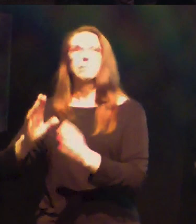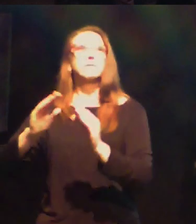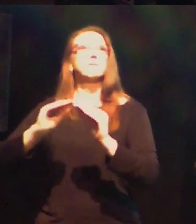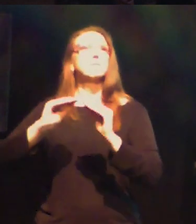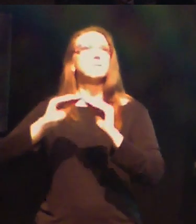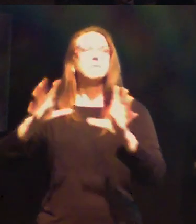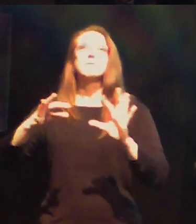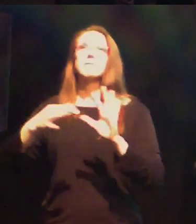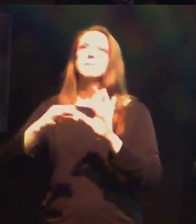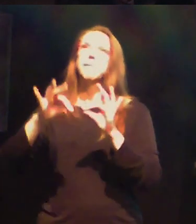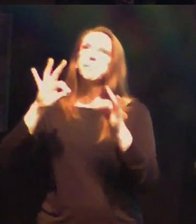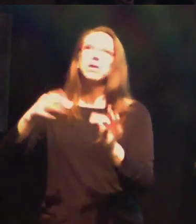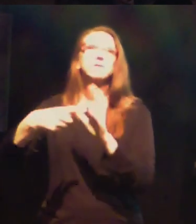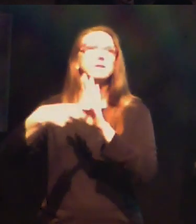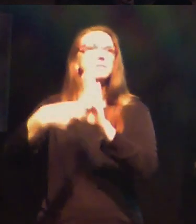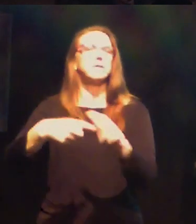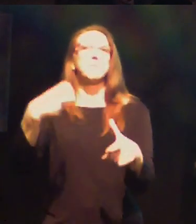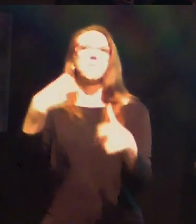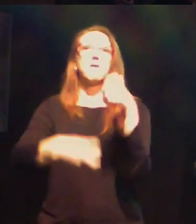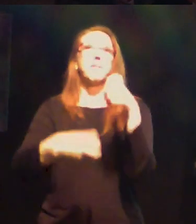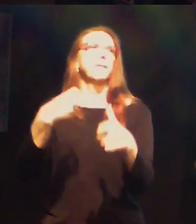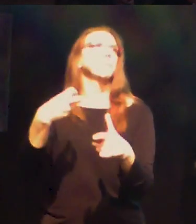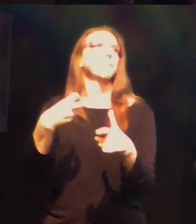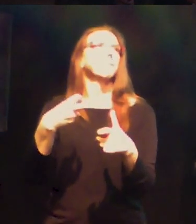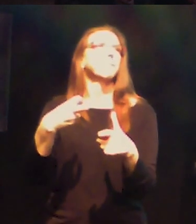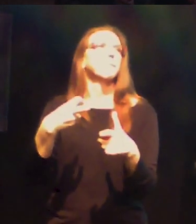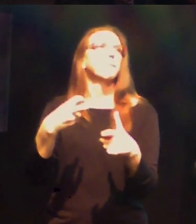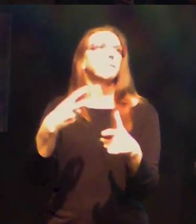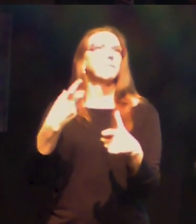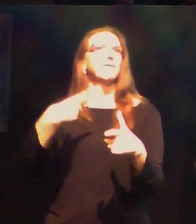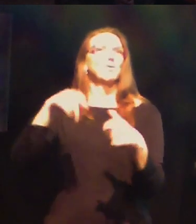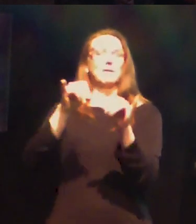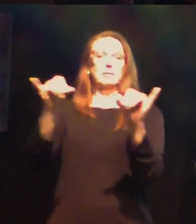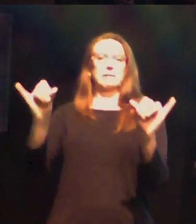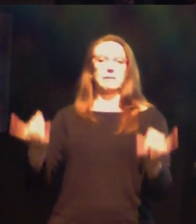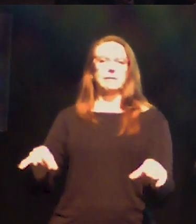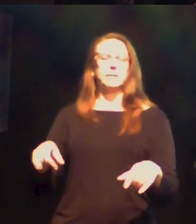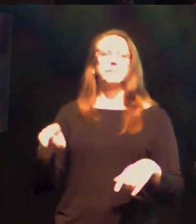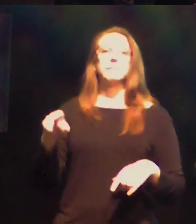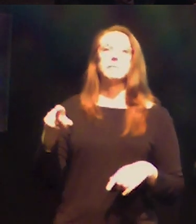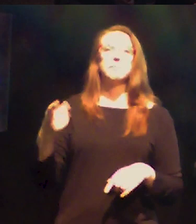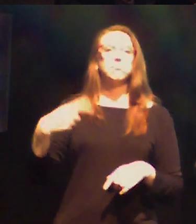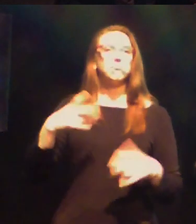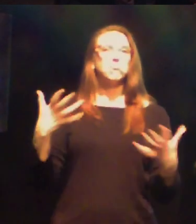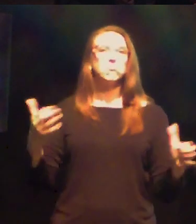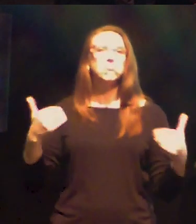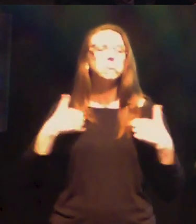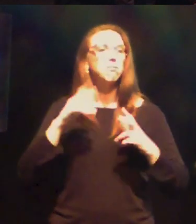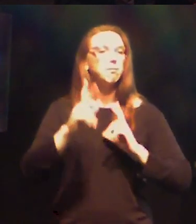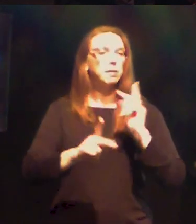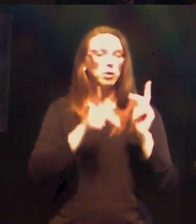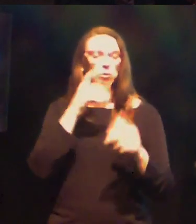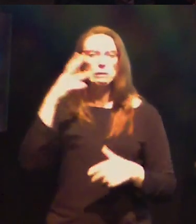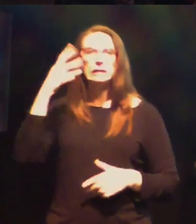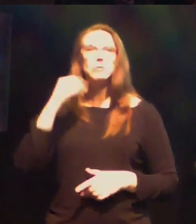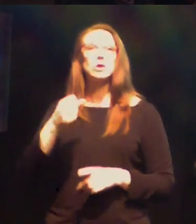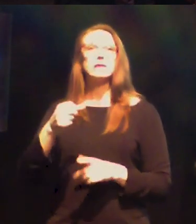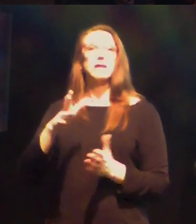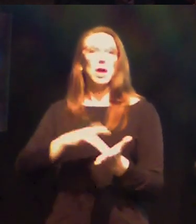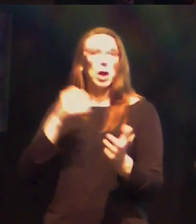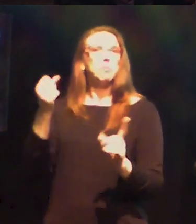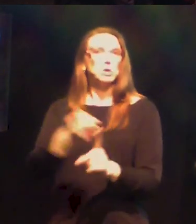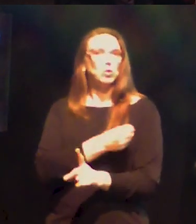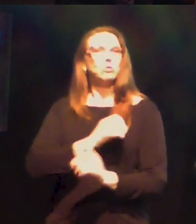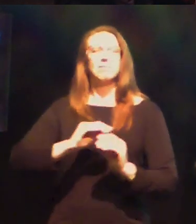illustrates it. The problem that we've got in our systems, that we've got people who experience abuse.